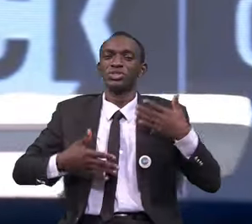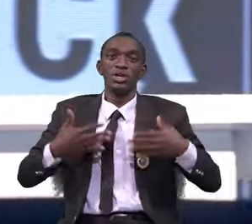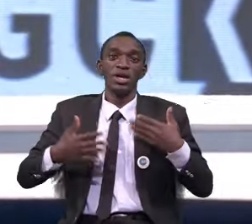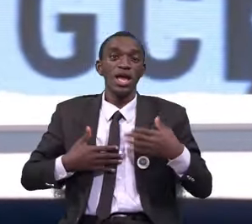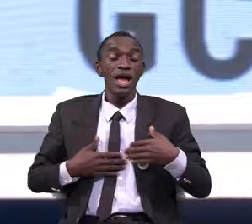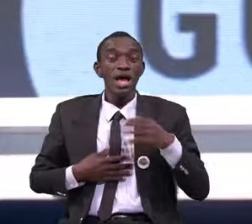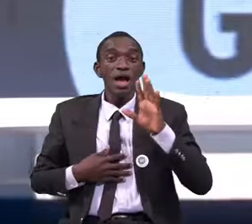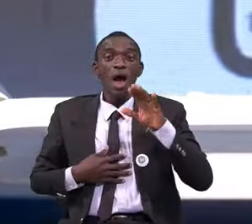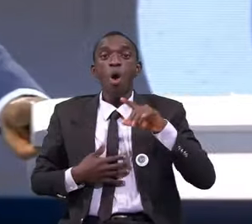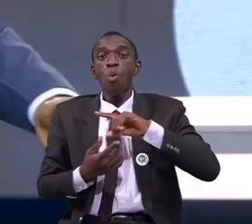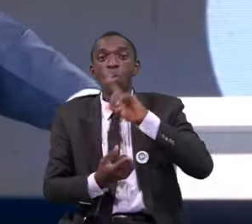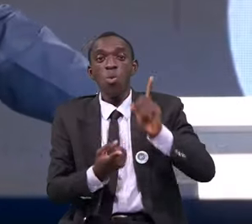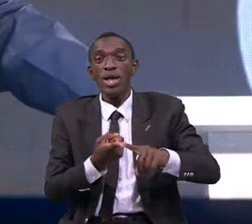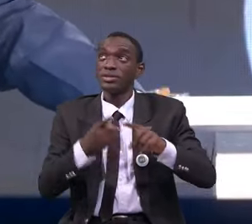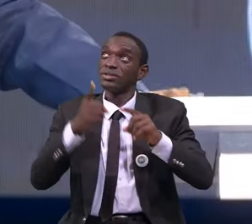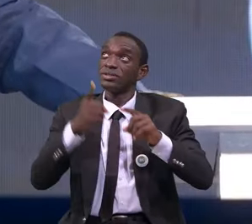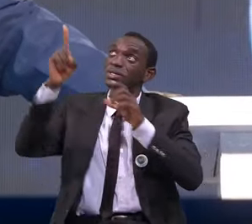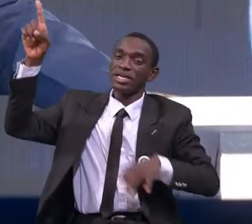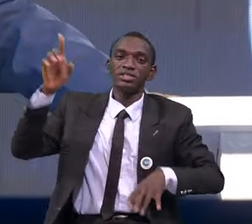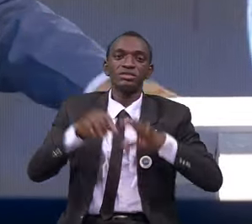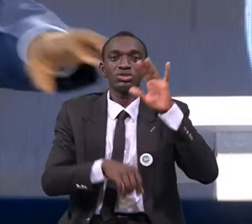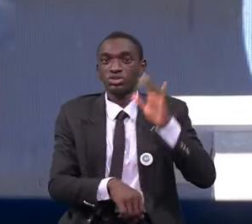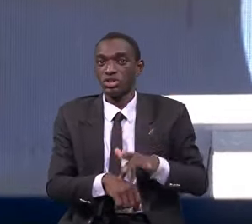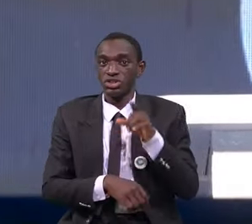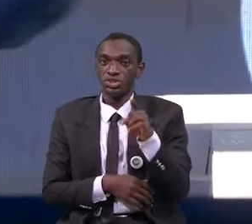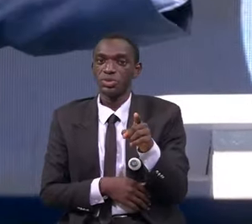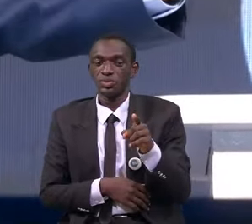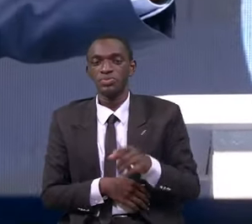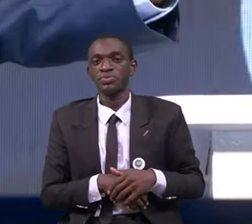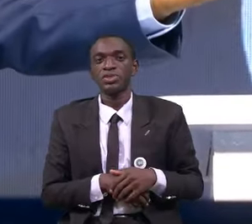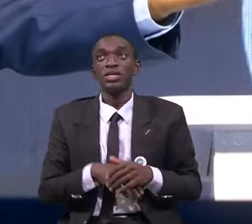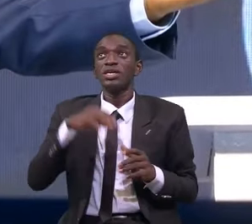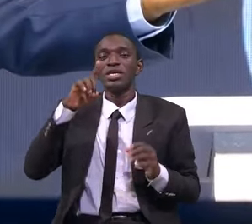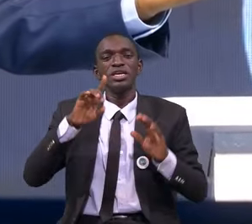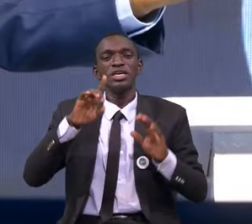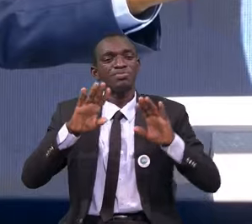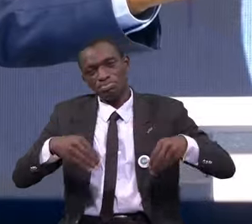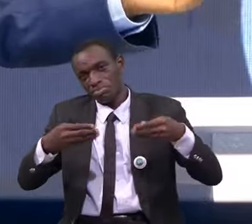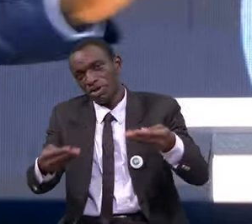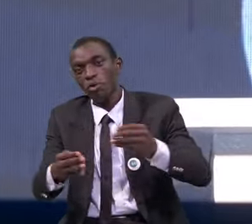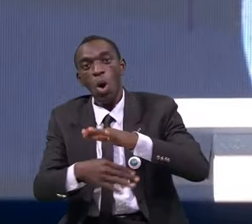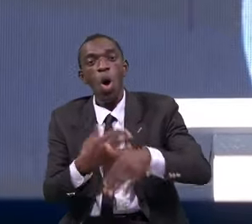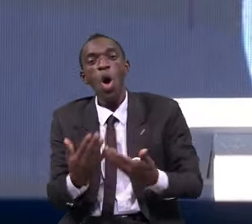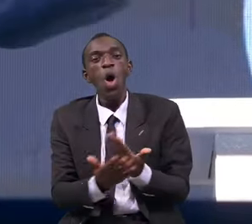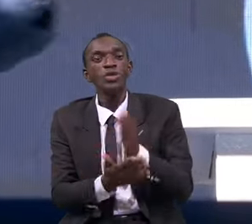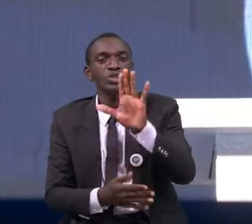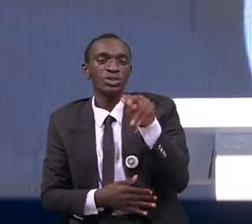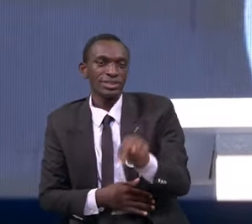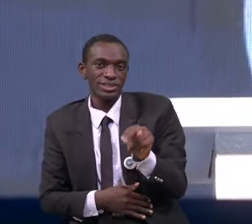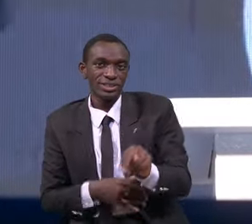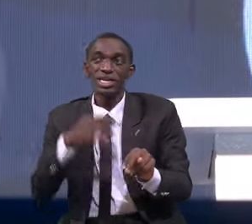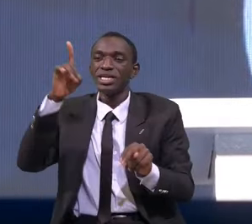When Christ touches you, he provides for all your needs. He blesses